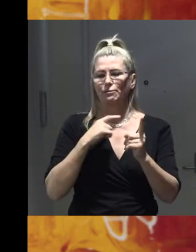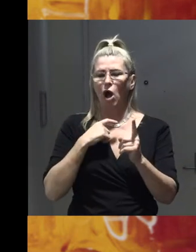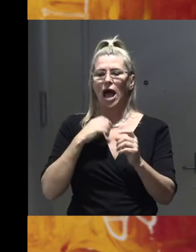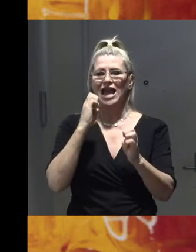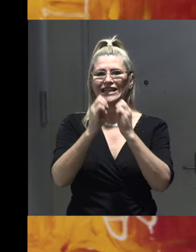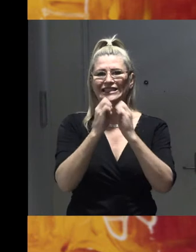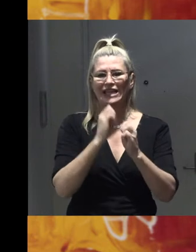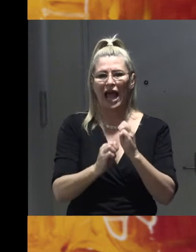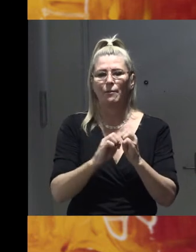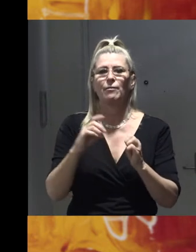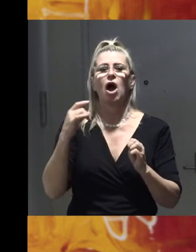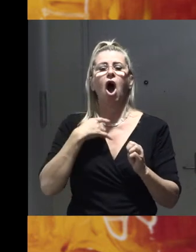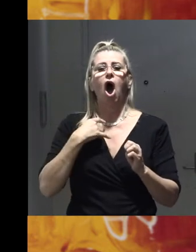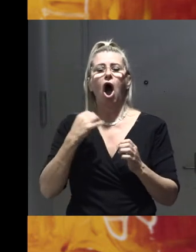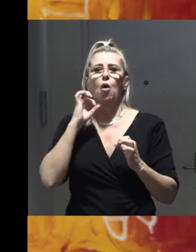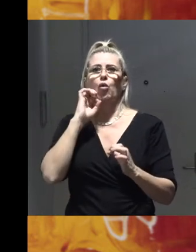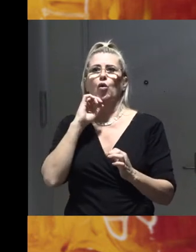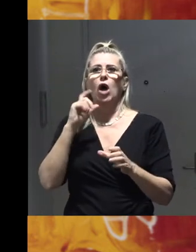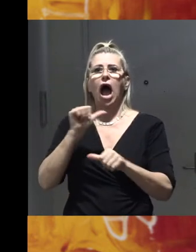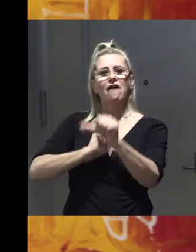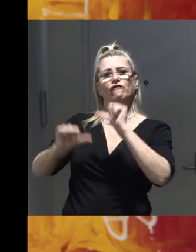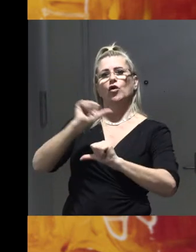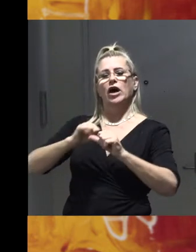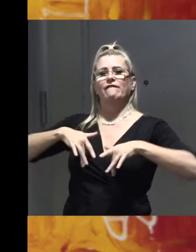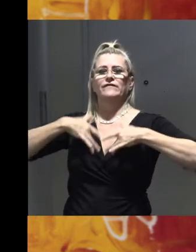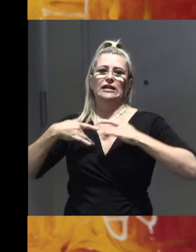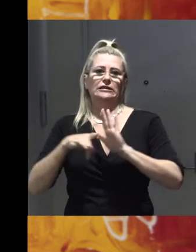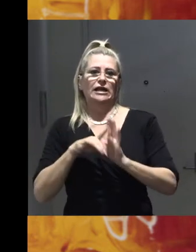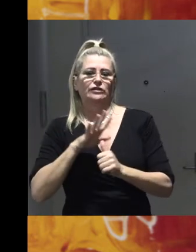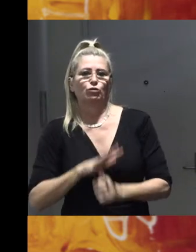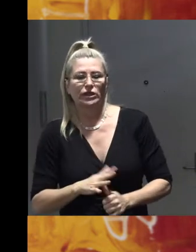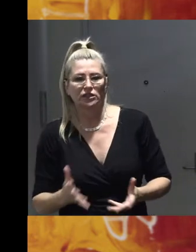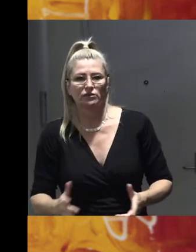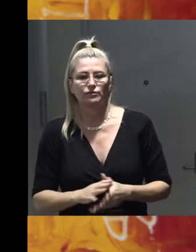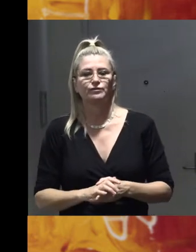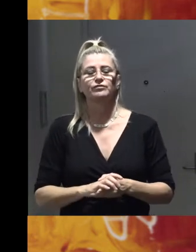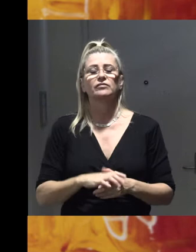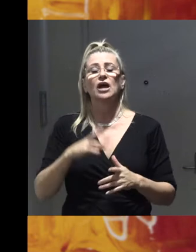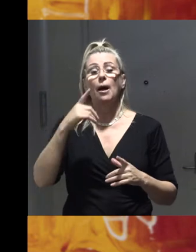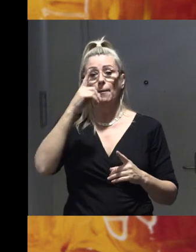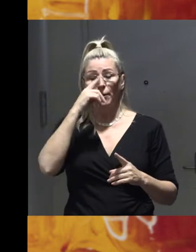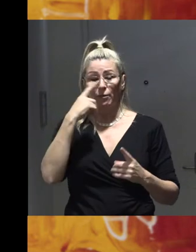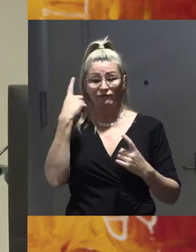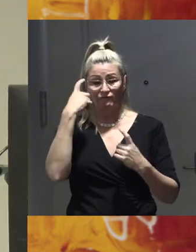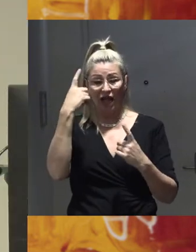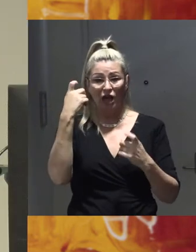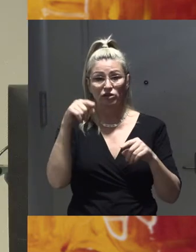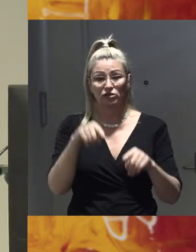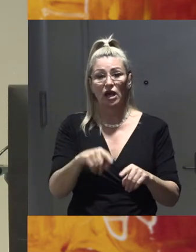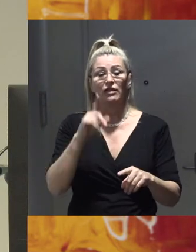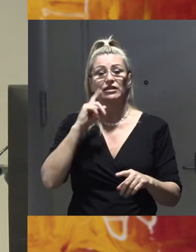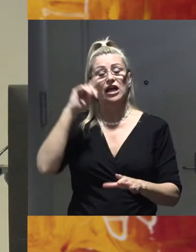avoid feeling a failure among my peers. The findings suggested that psychological distress